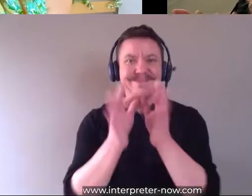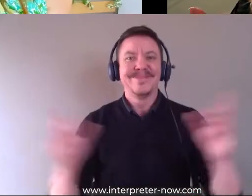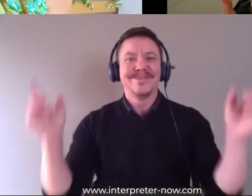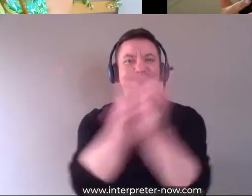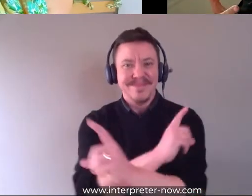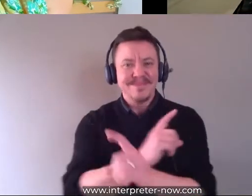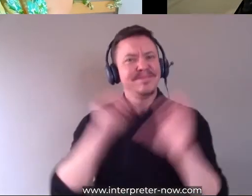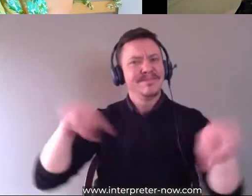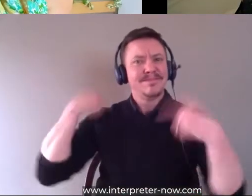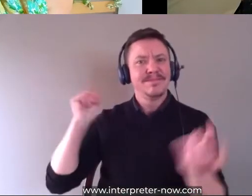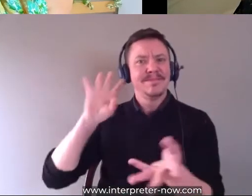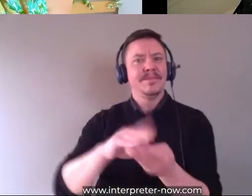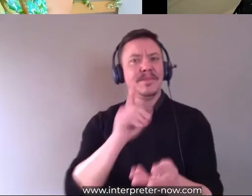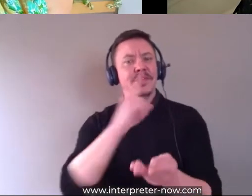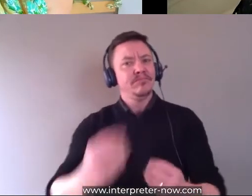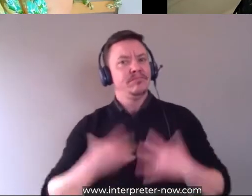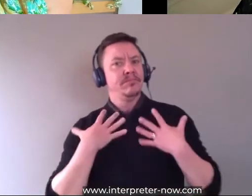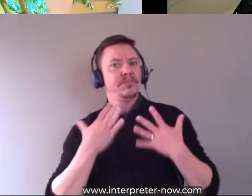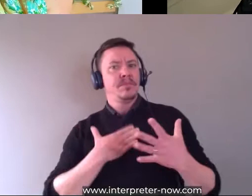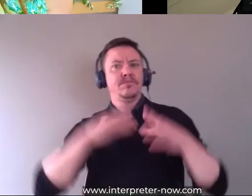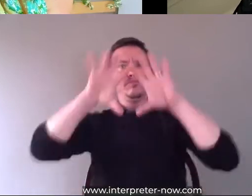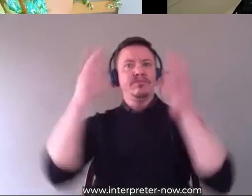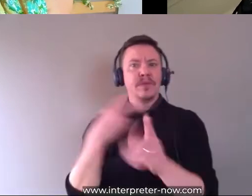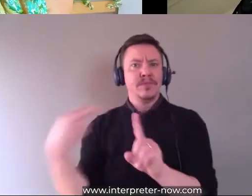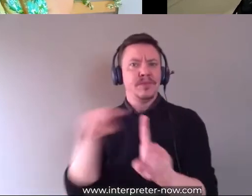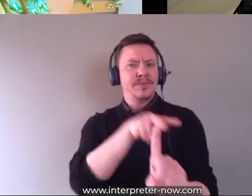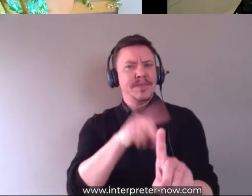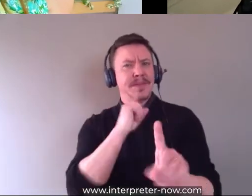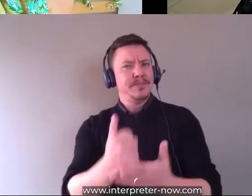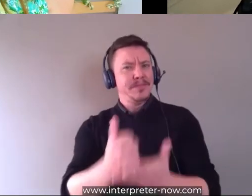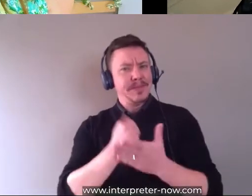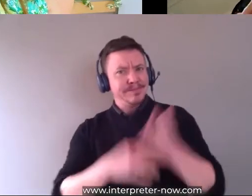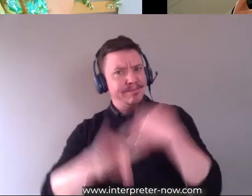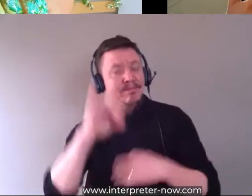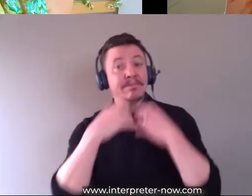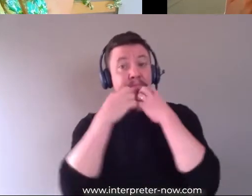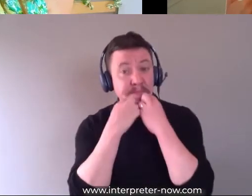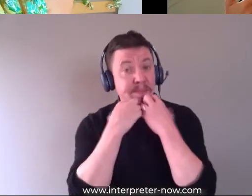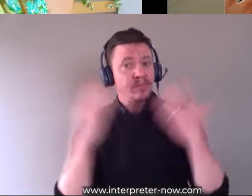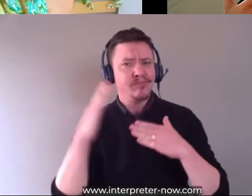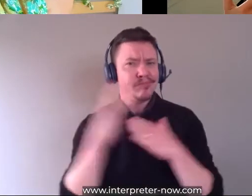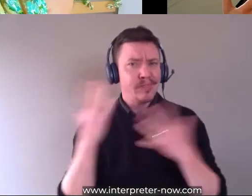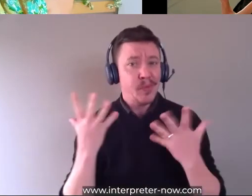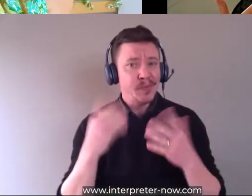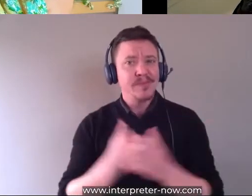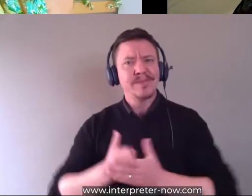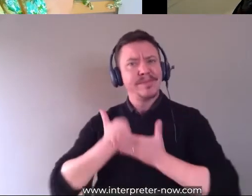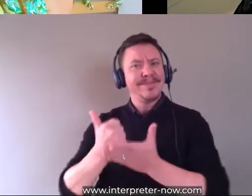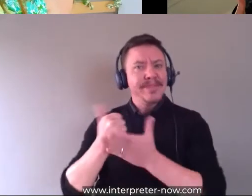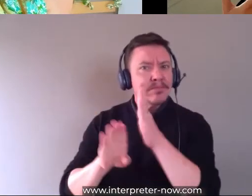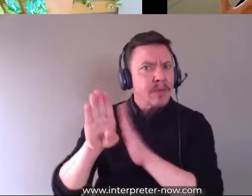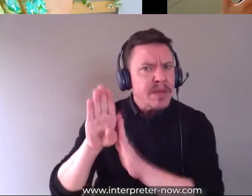my worldview and really what I am most passionate about, as I mentioned, is helping build